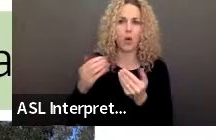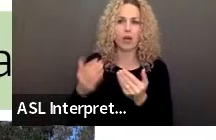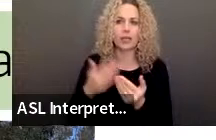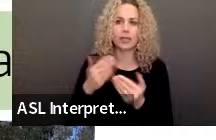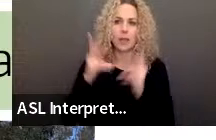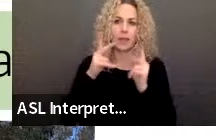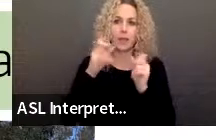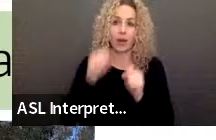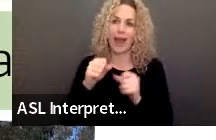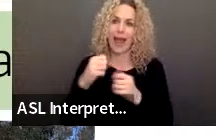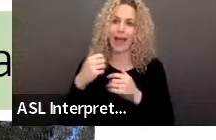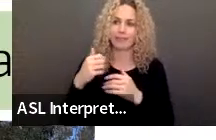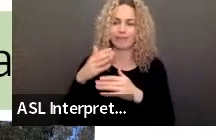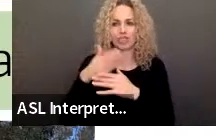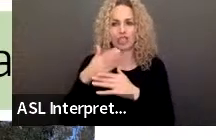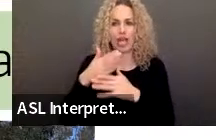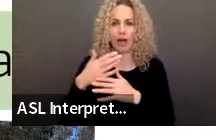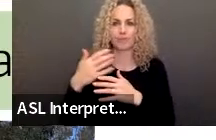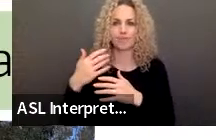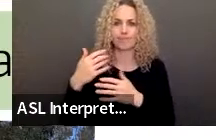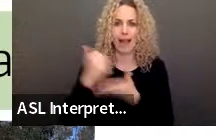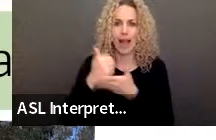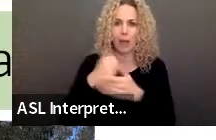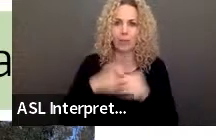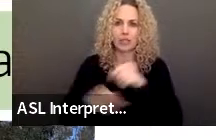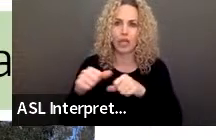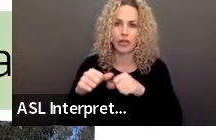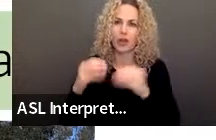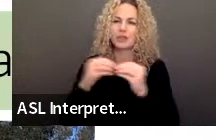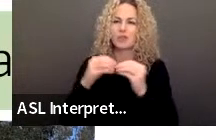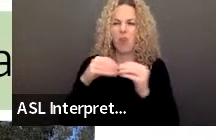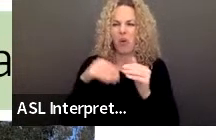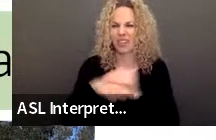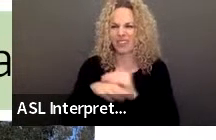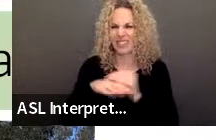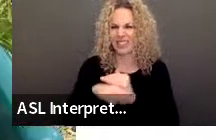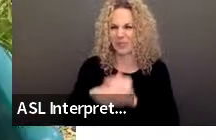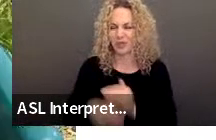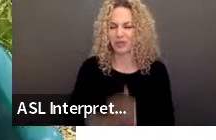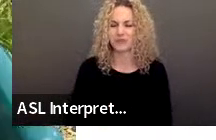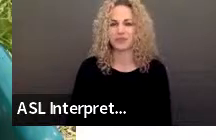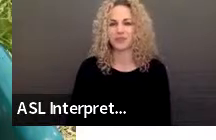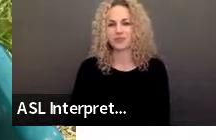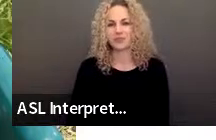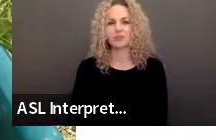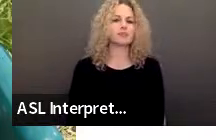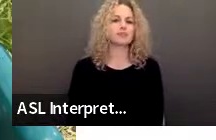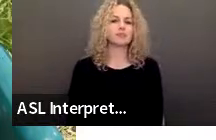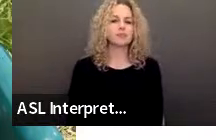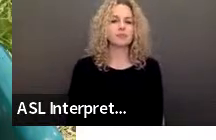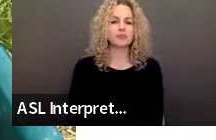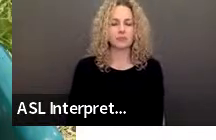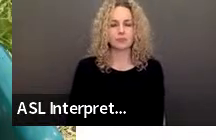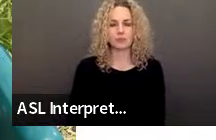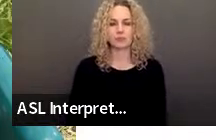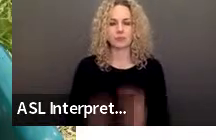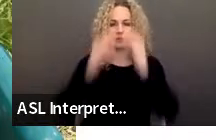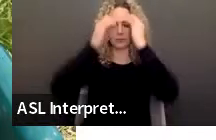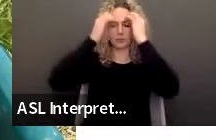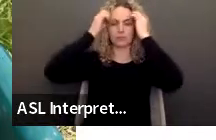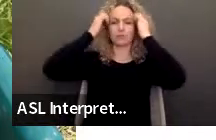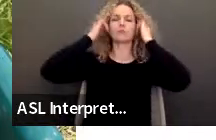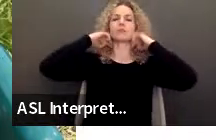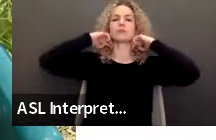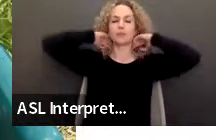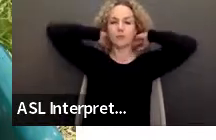people can share the task and it's more accessible. Next slide, please. So this is